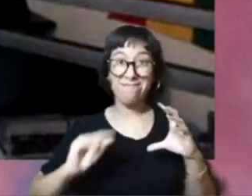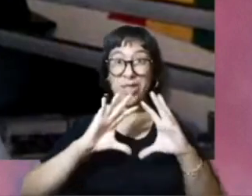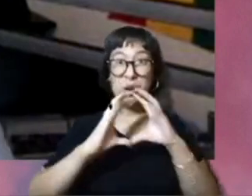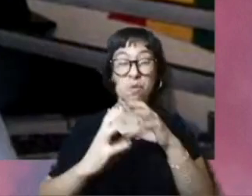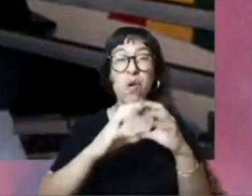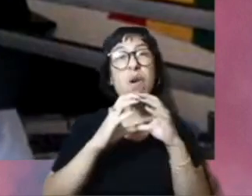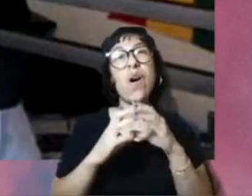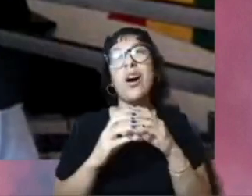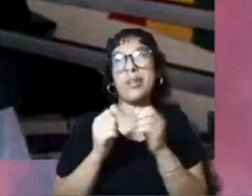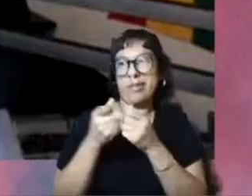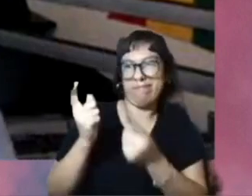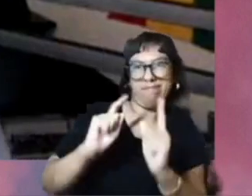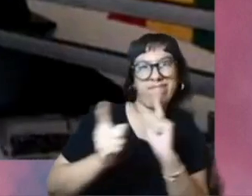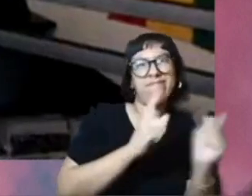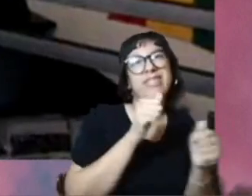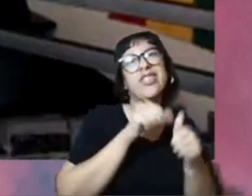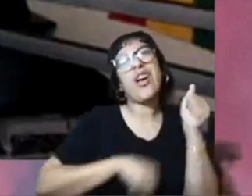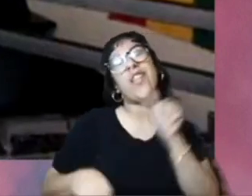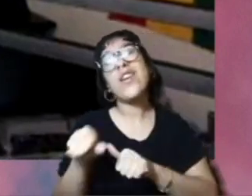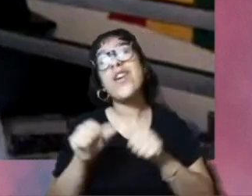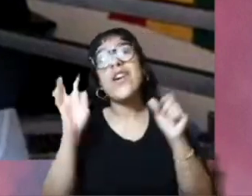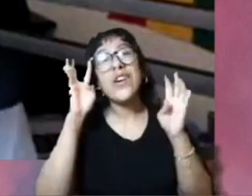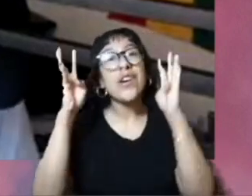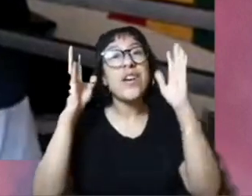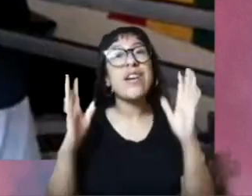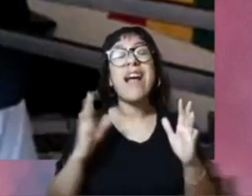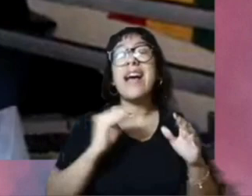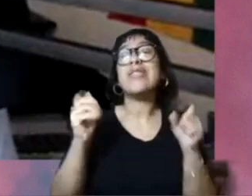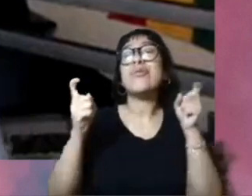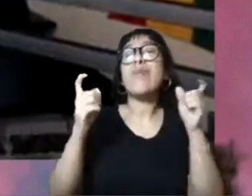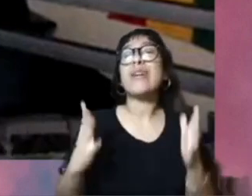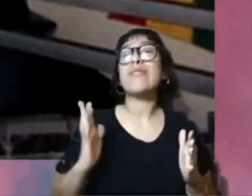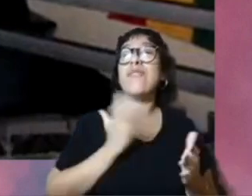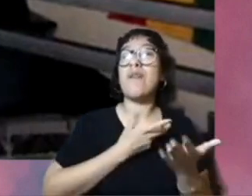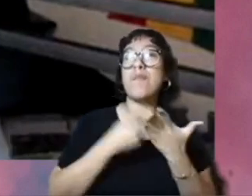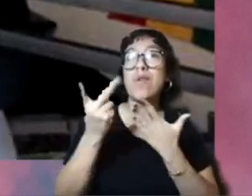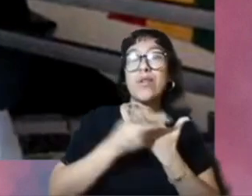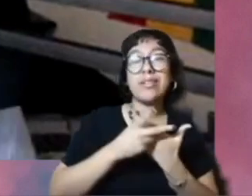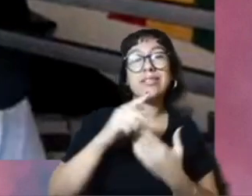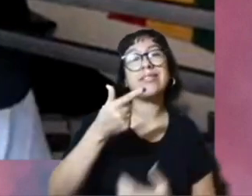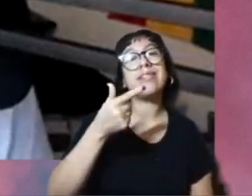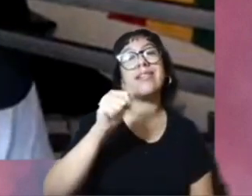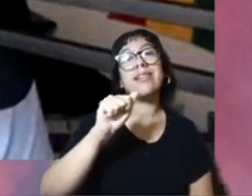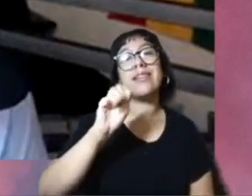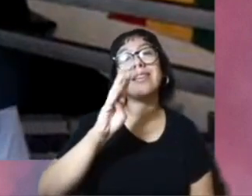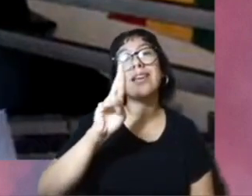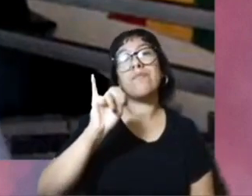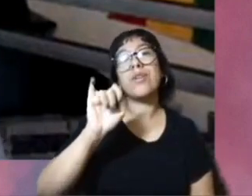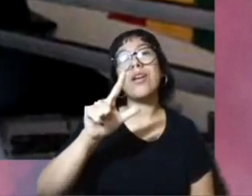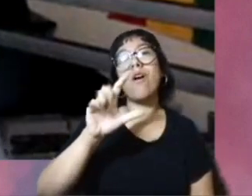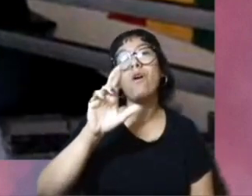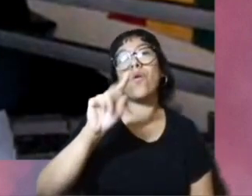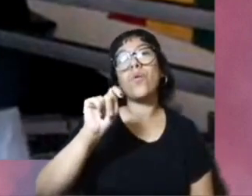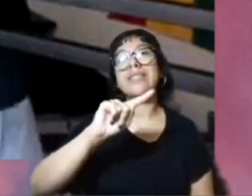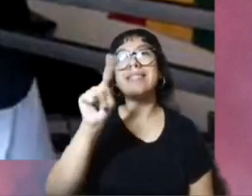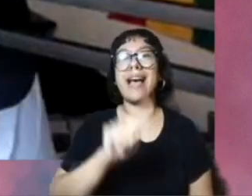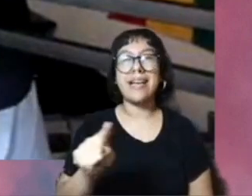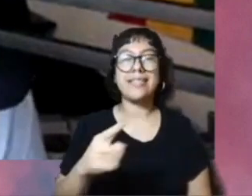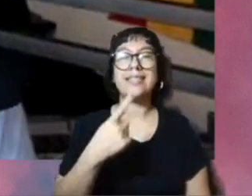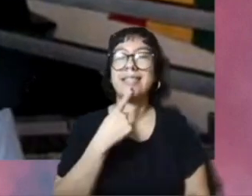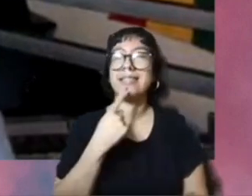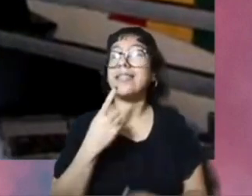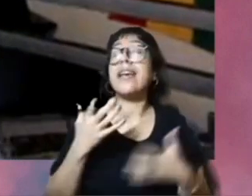other. So as the curator of this event and the director of our programs, Gabriel Cortez, writes in the foreword of the book,